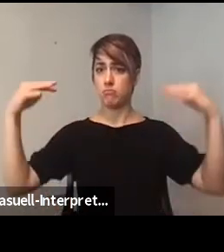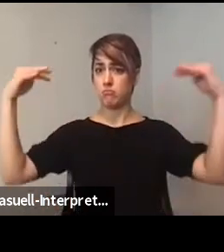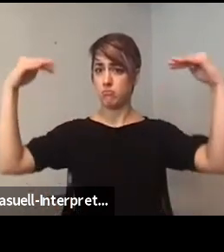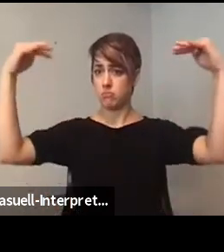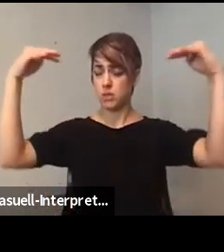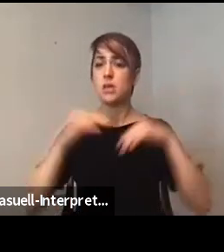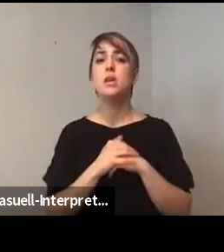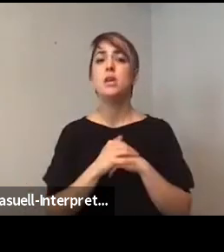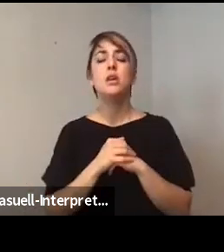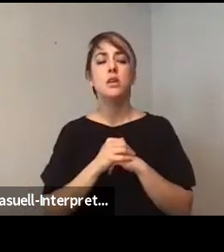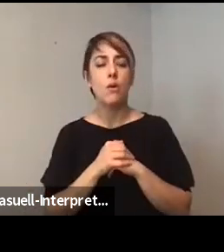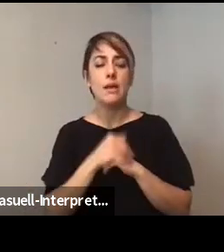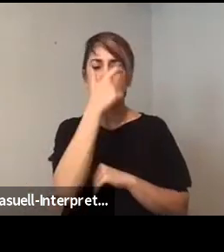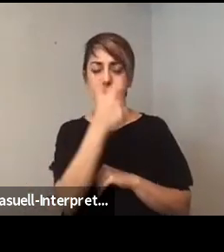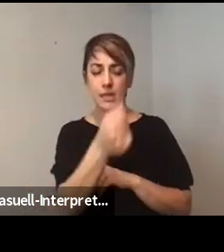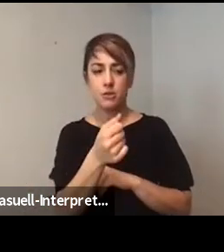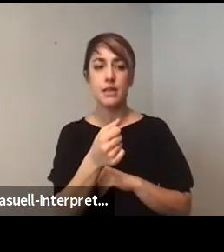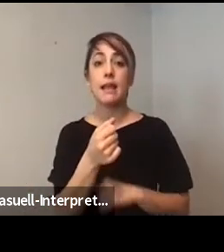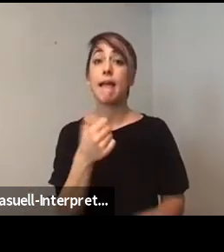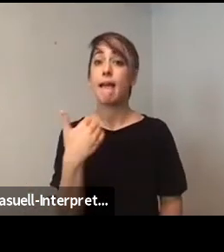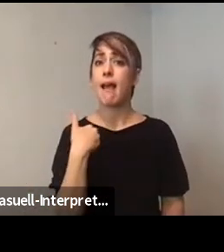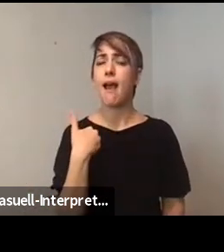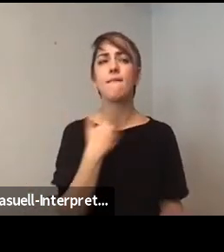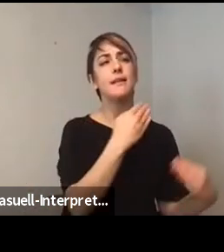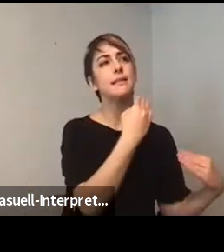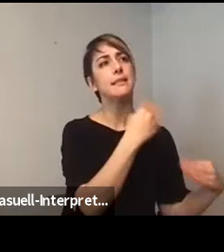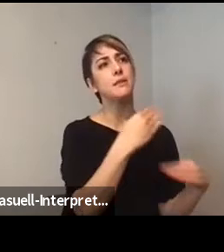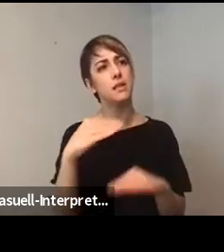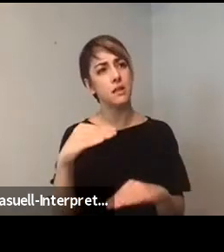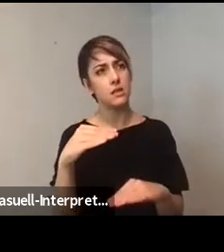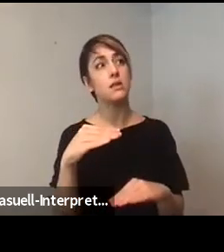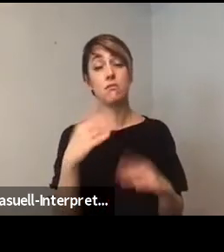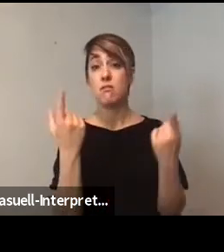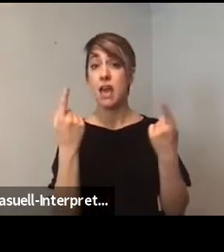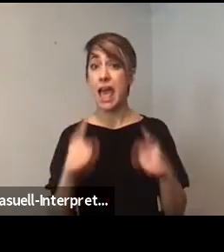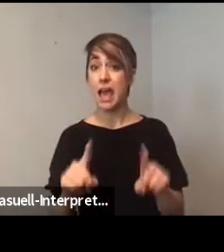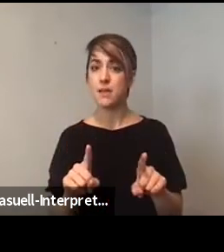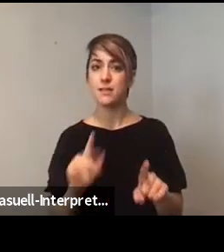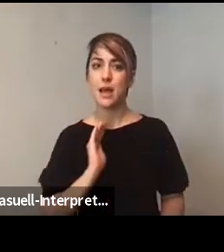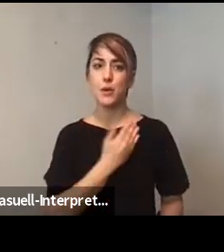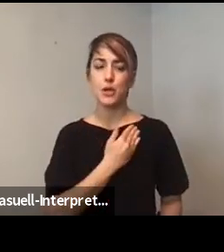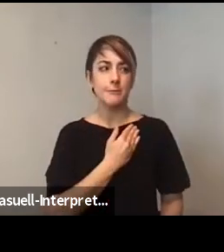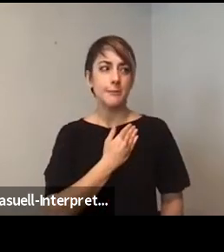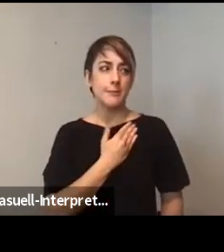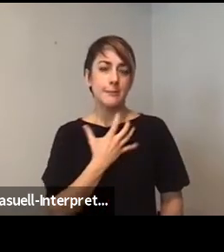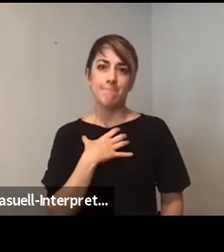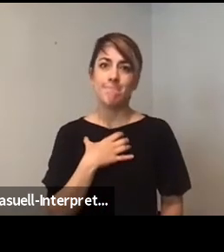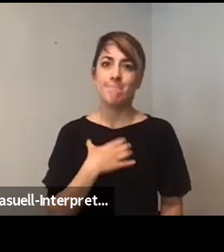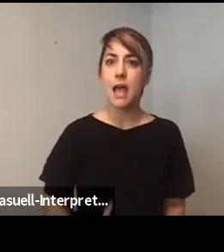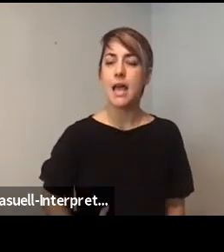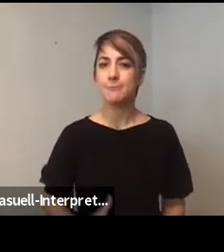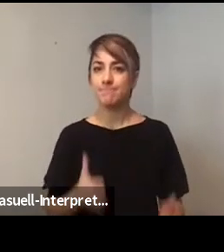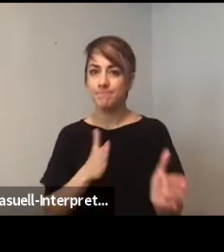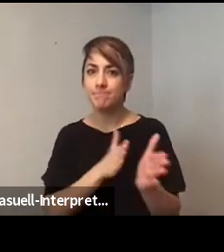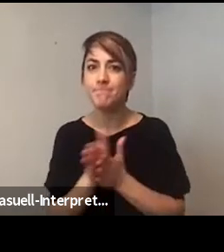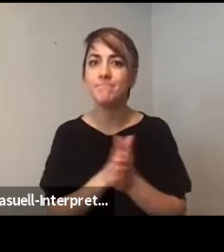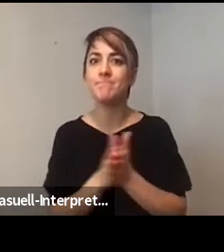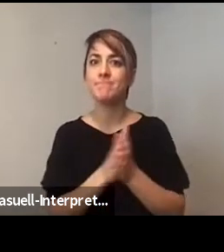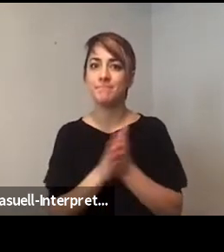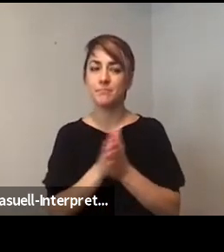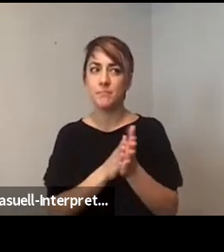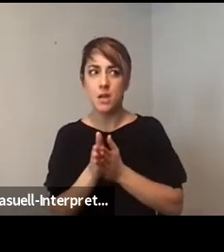these limitations, our drive and our creative energy is kind of, you know, hardwired to find a